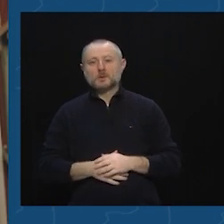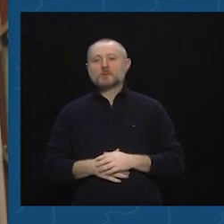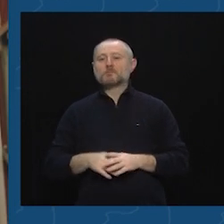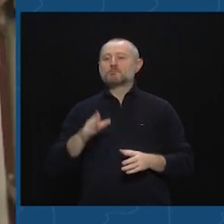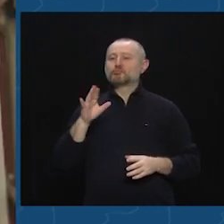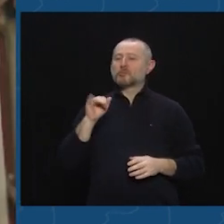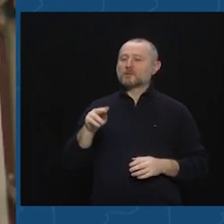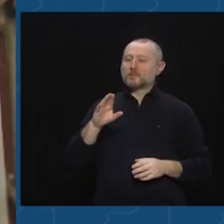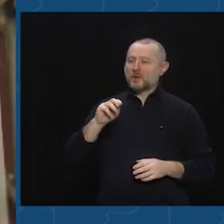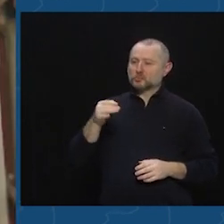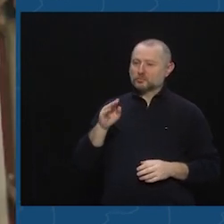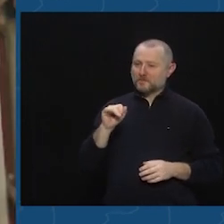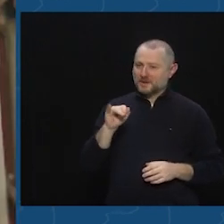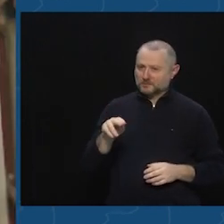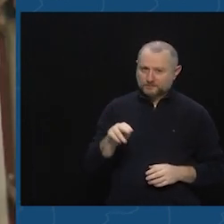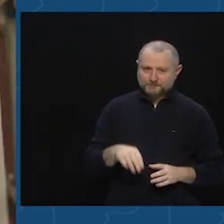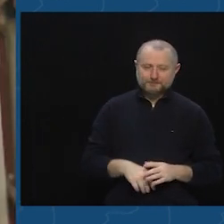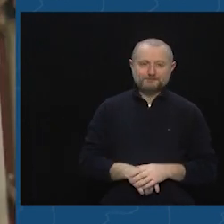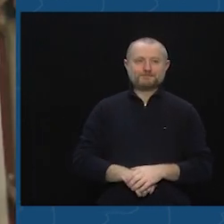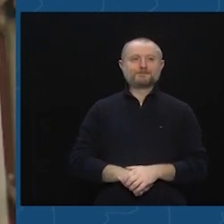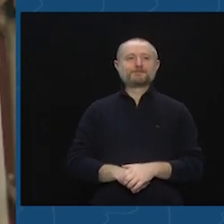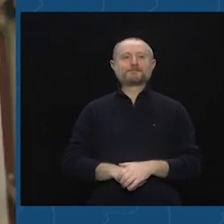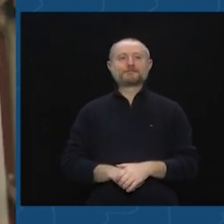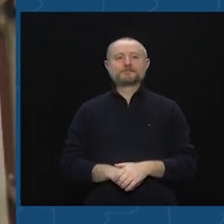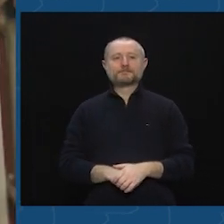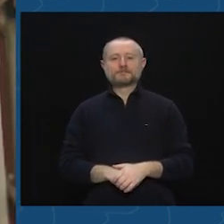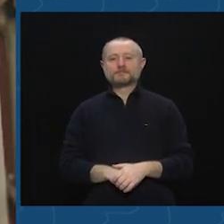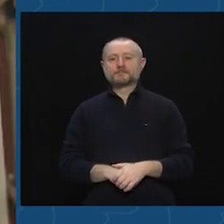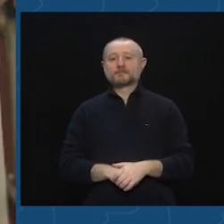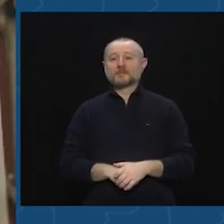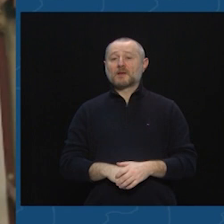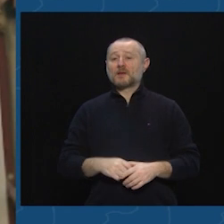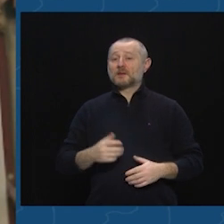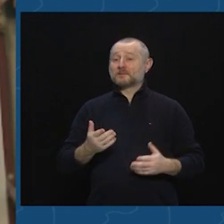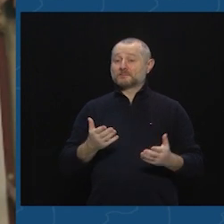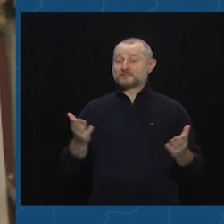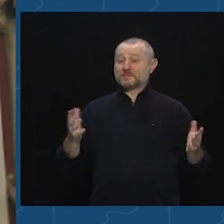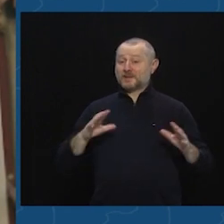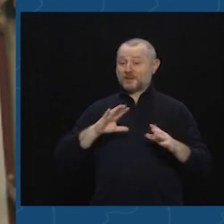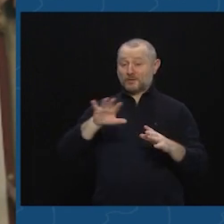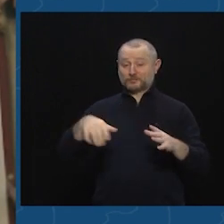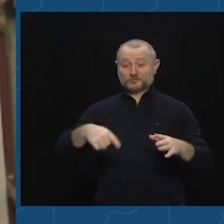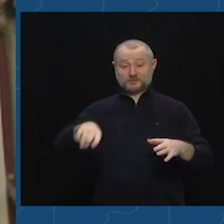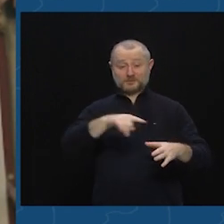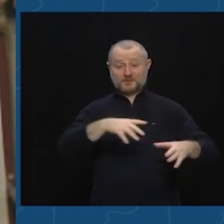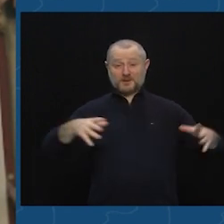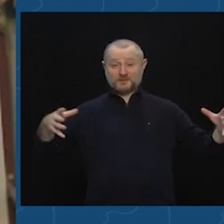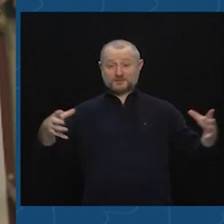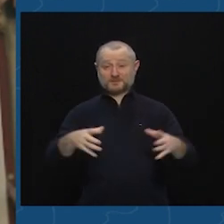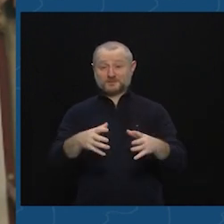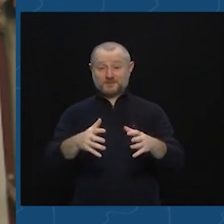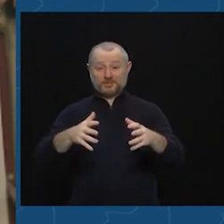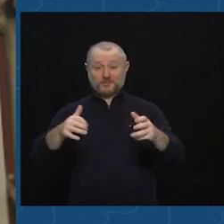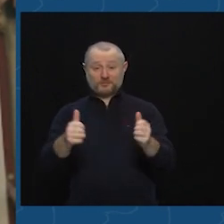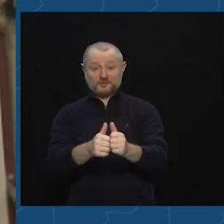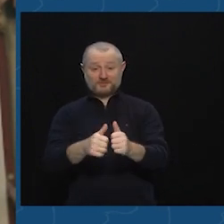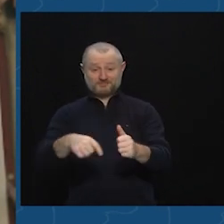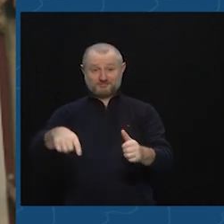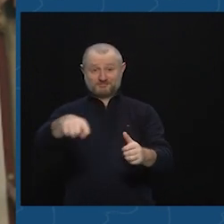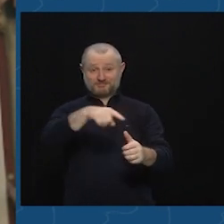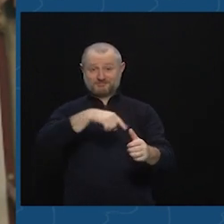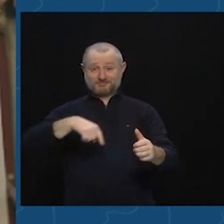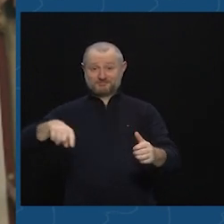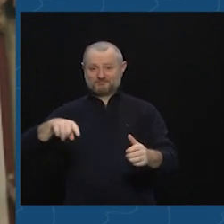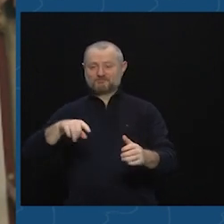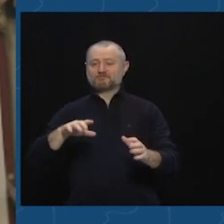Benjamin, and to the entire team that is assembled together to understand that